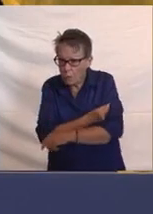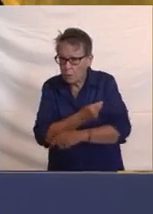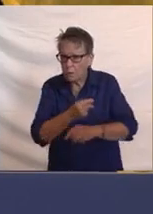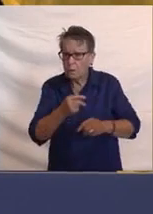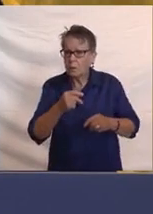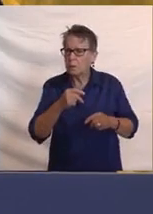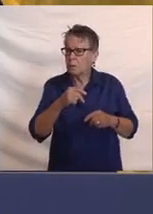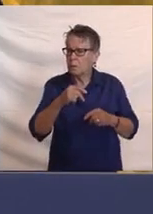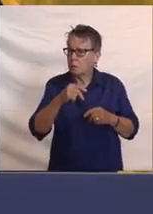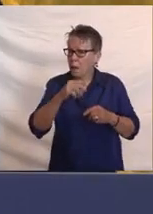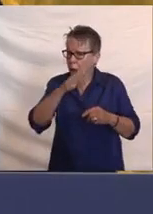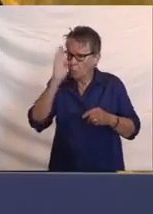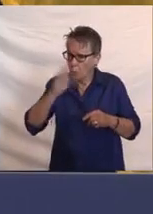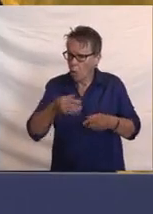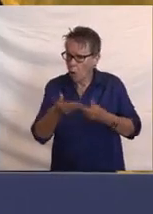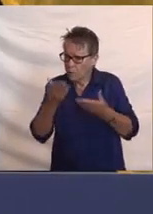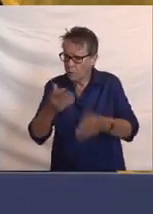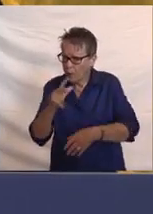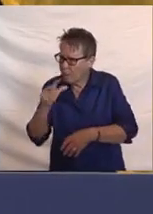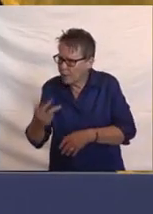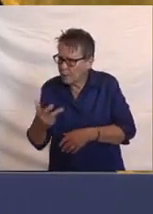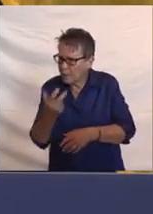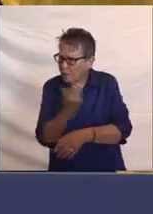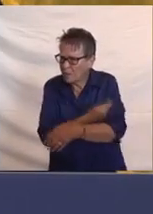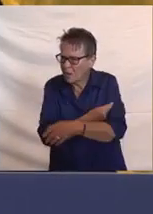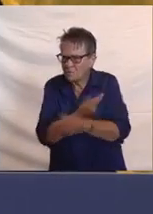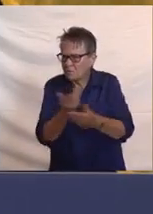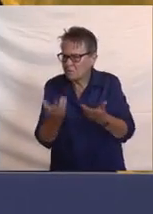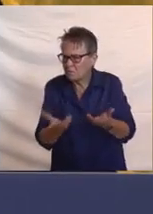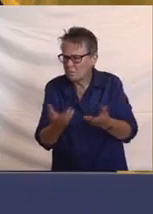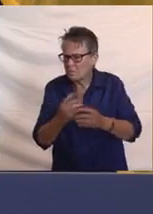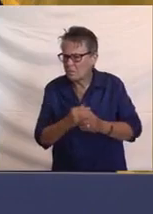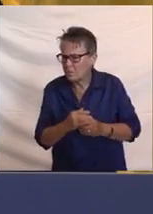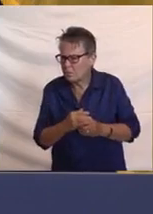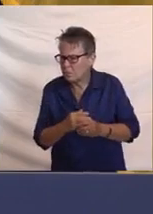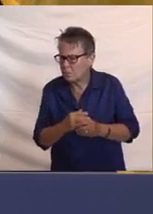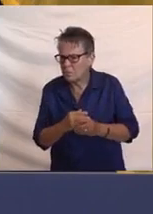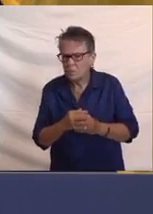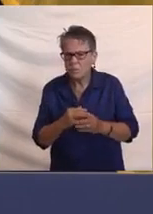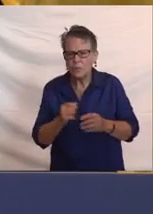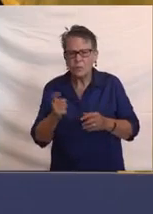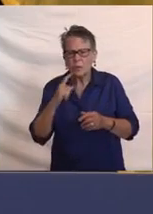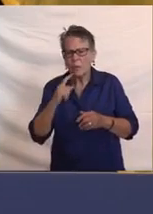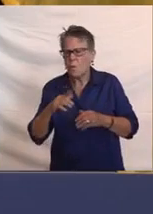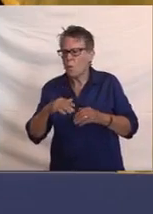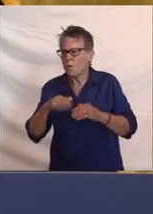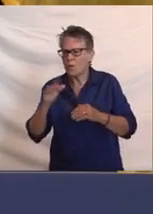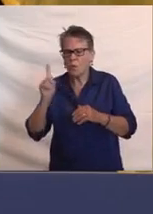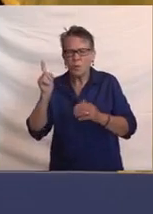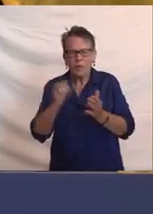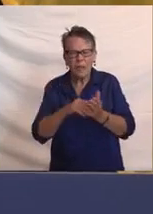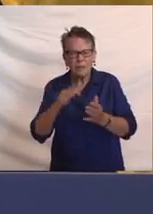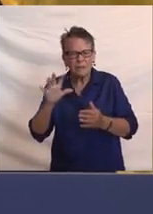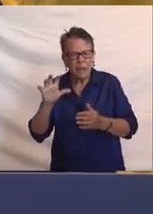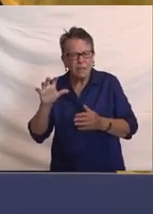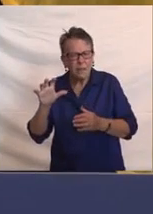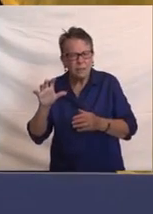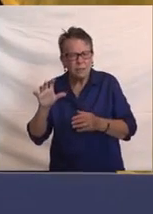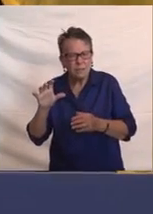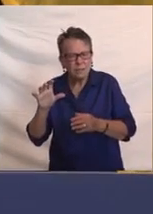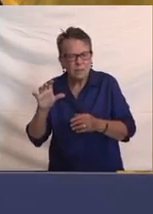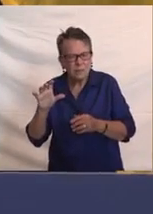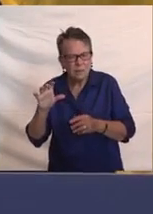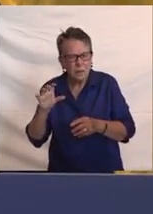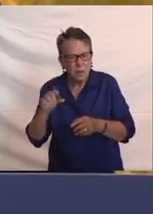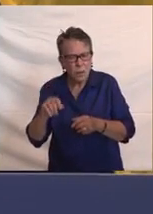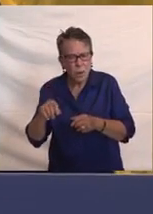And would we anticipate that there would be appointments needed? Would these be walk-in centers? How do we think this is going to